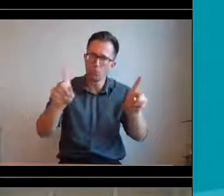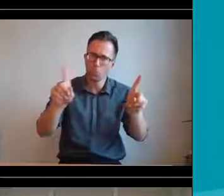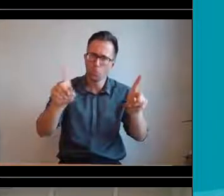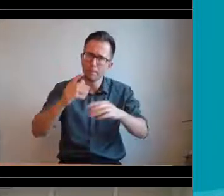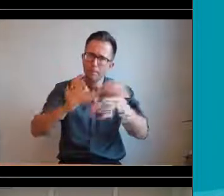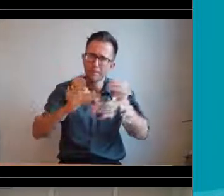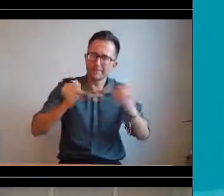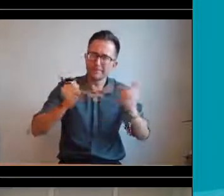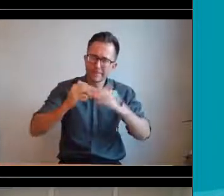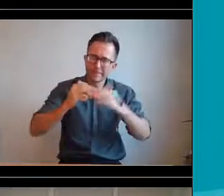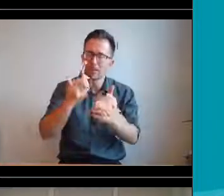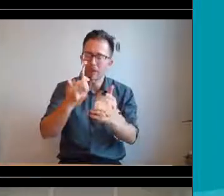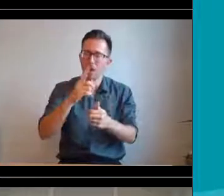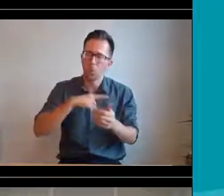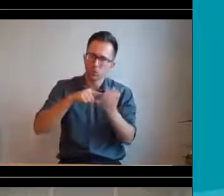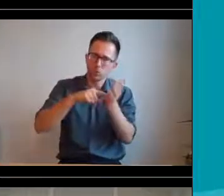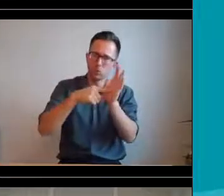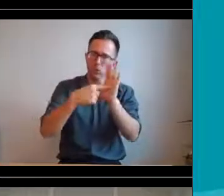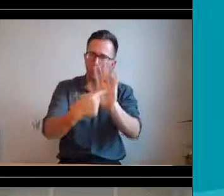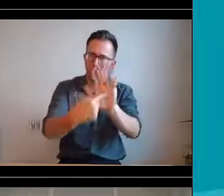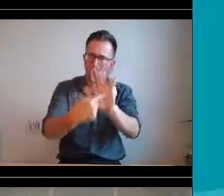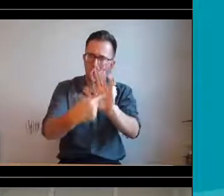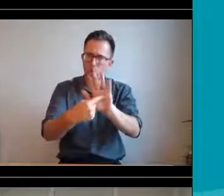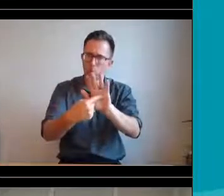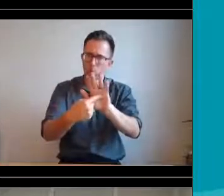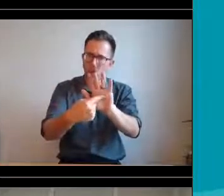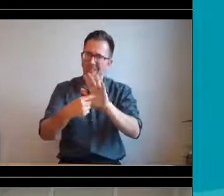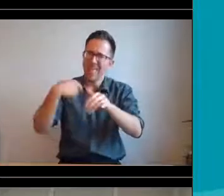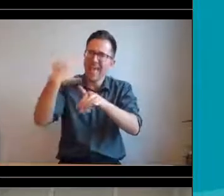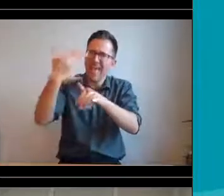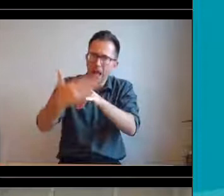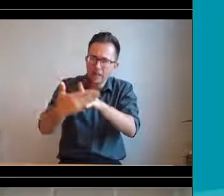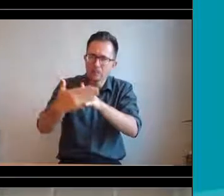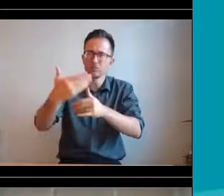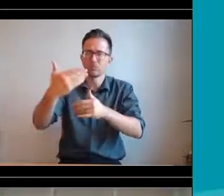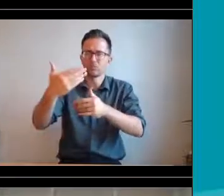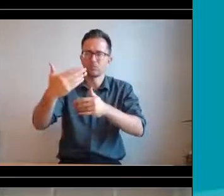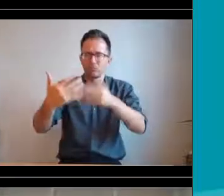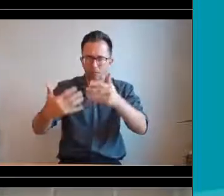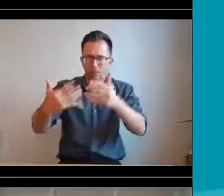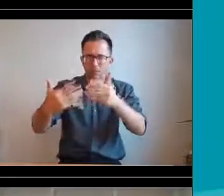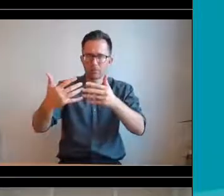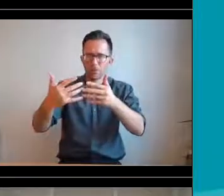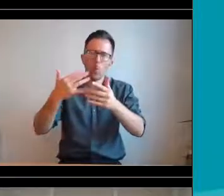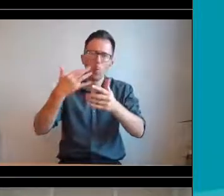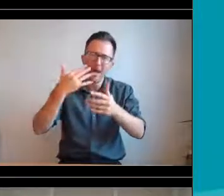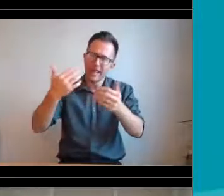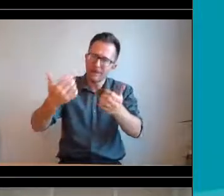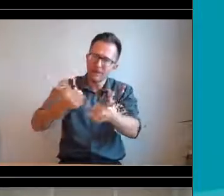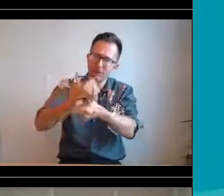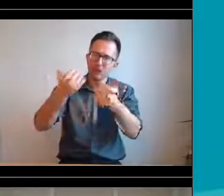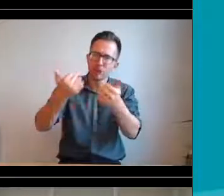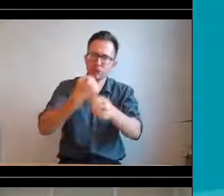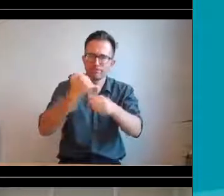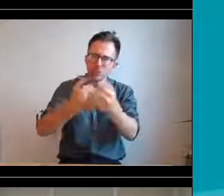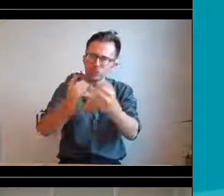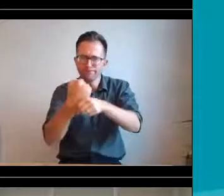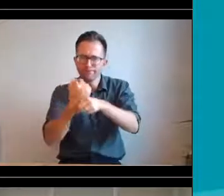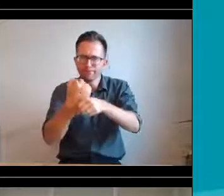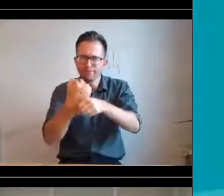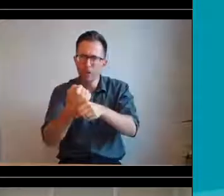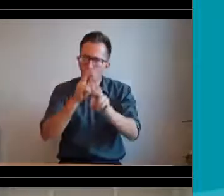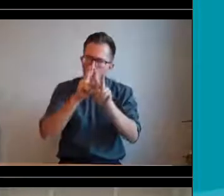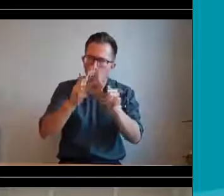and show the scheme as it will be once complete in the future, so